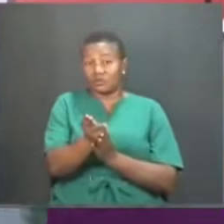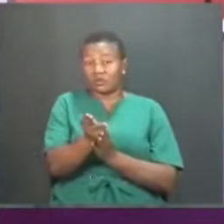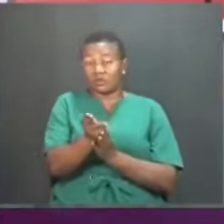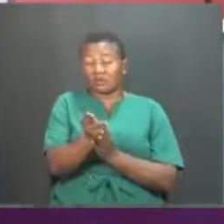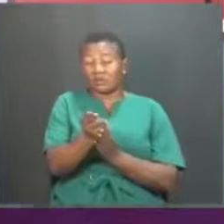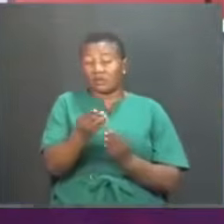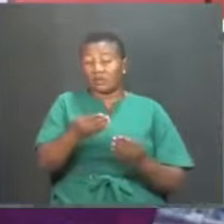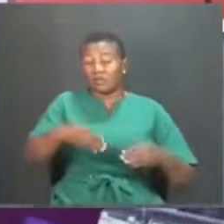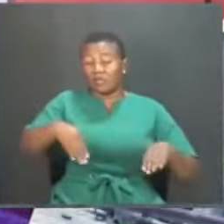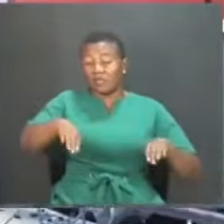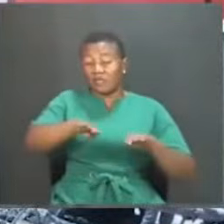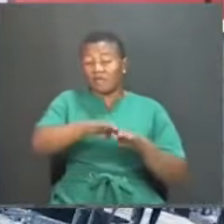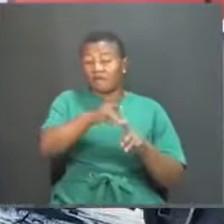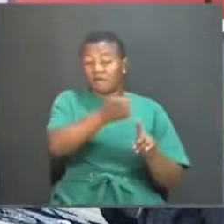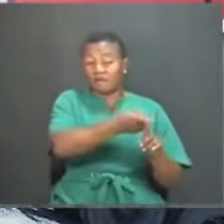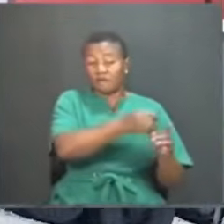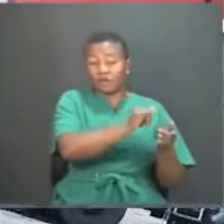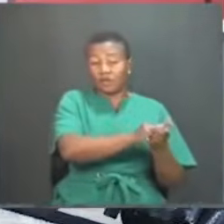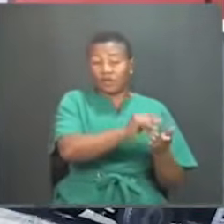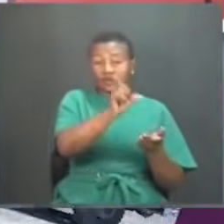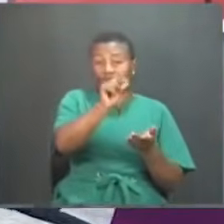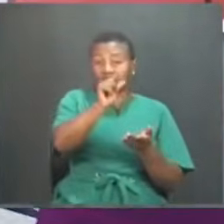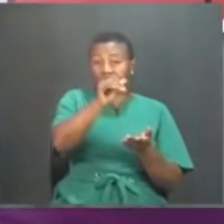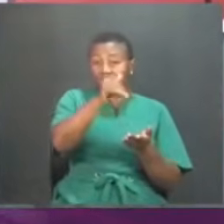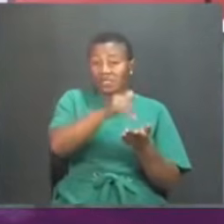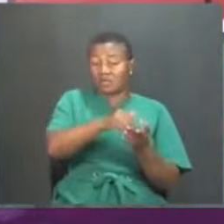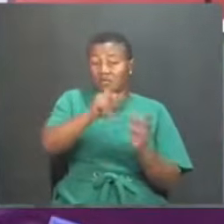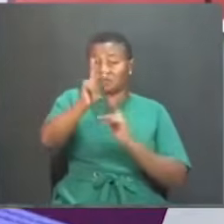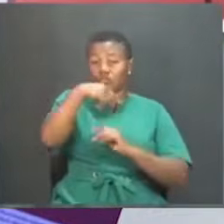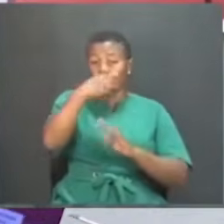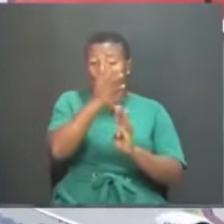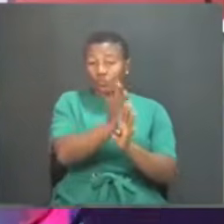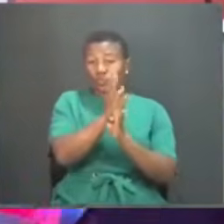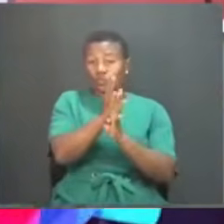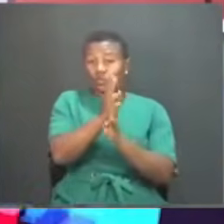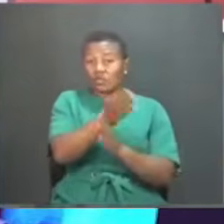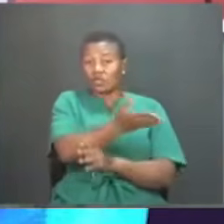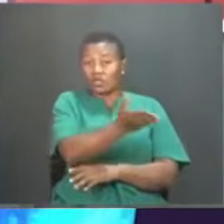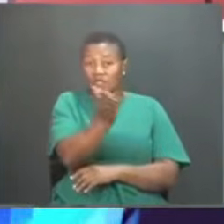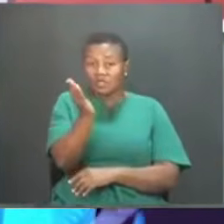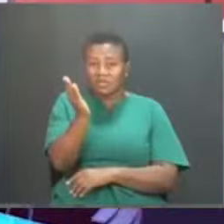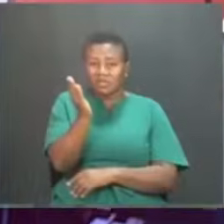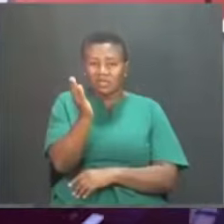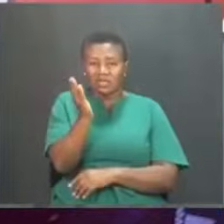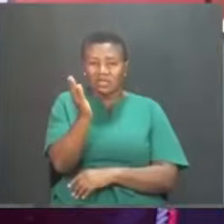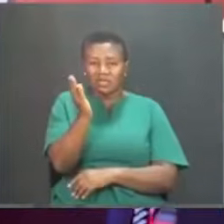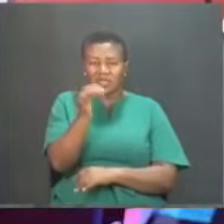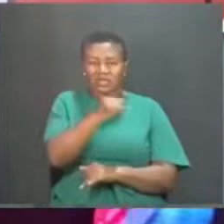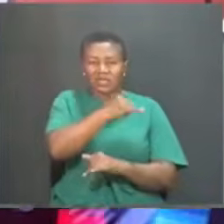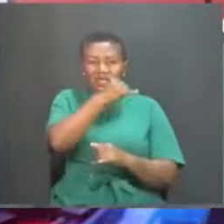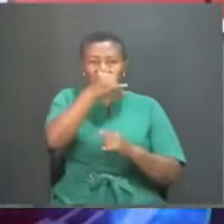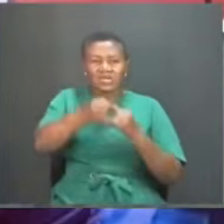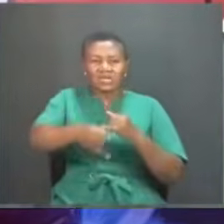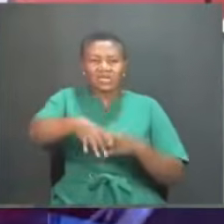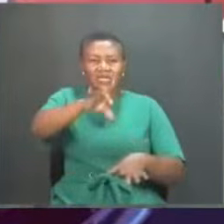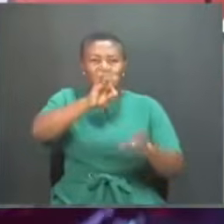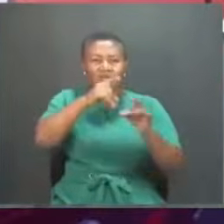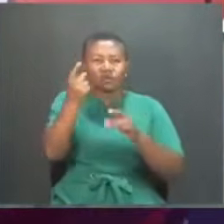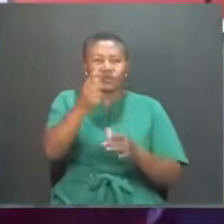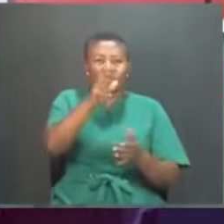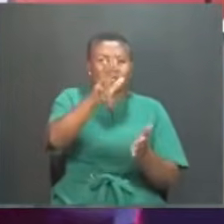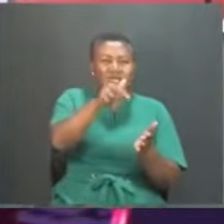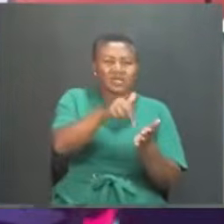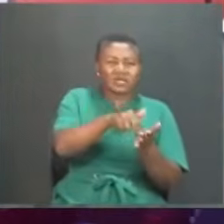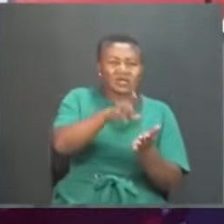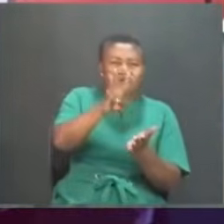the 20,000 people that are queuing there, the services are taking less than 3,000, 4,000. Well, the figures,